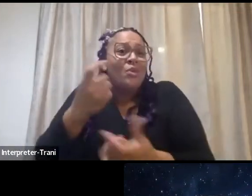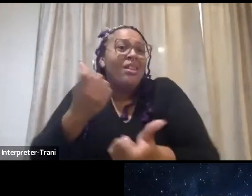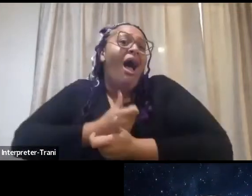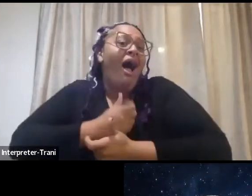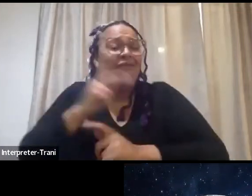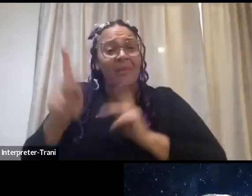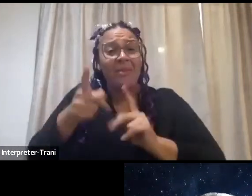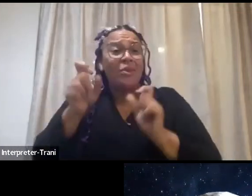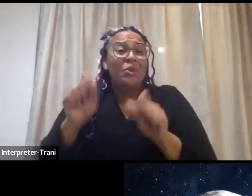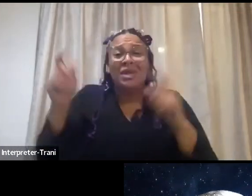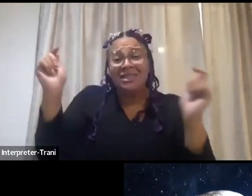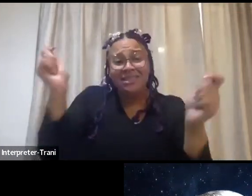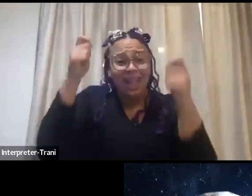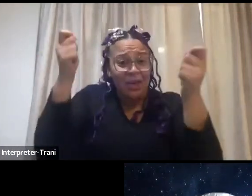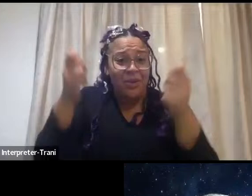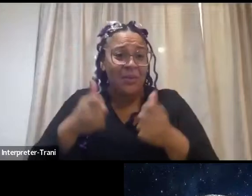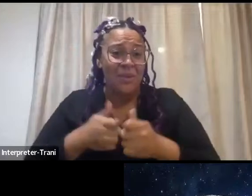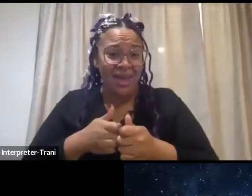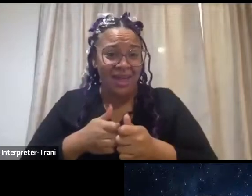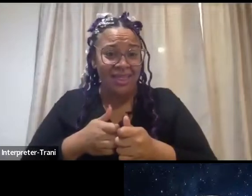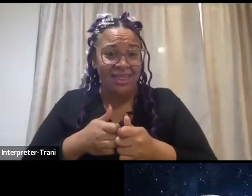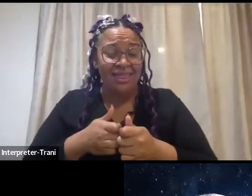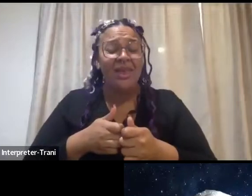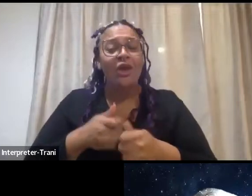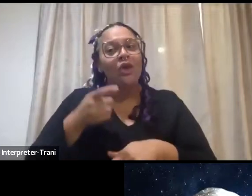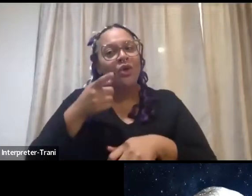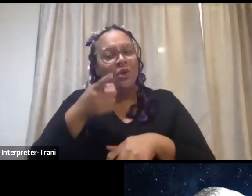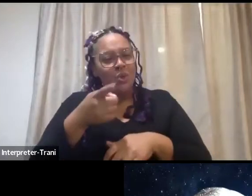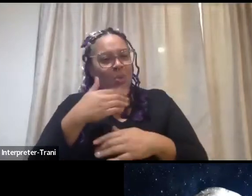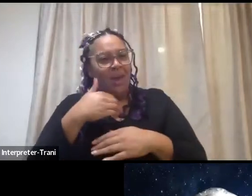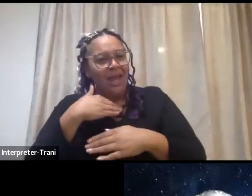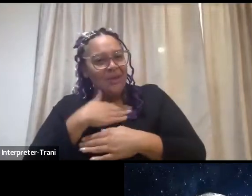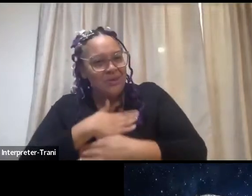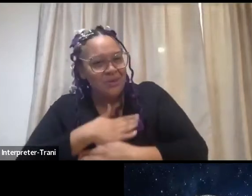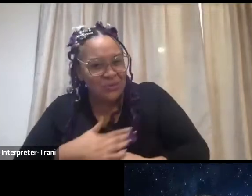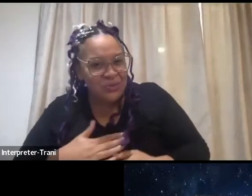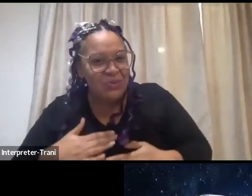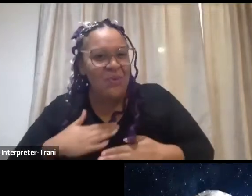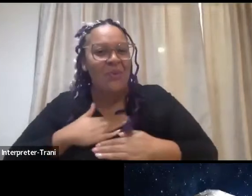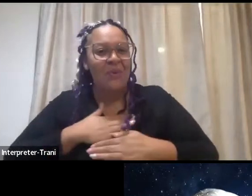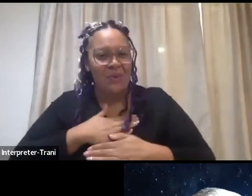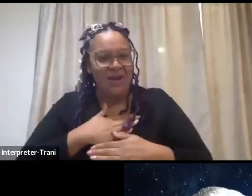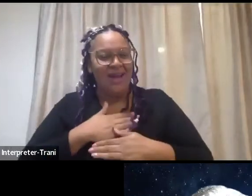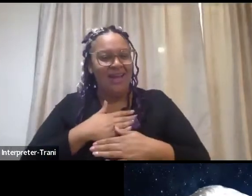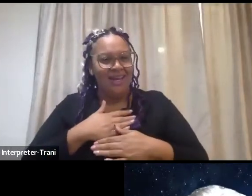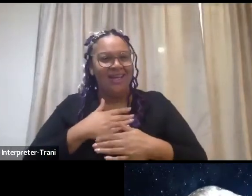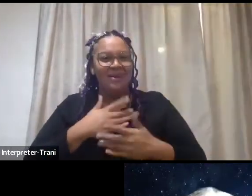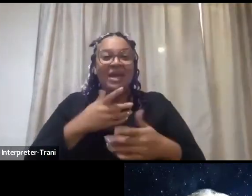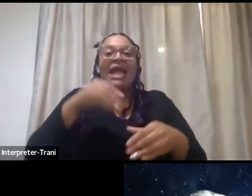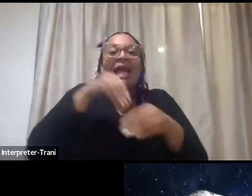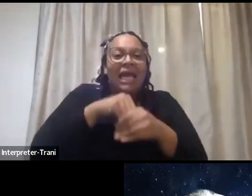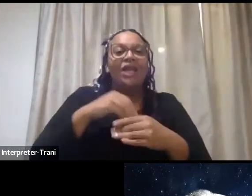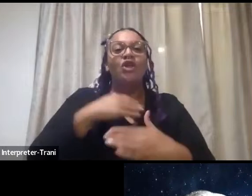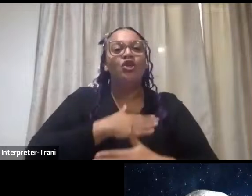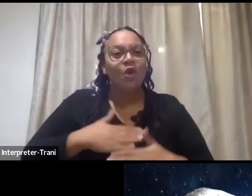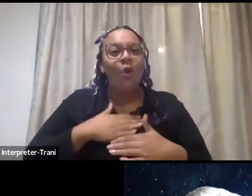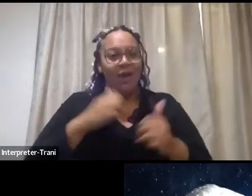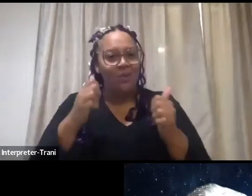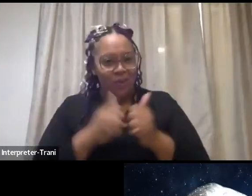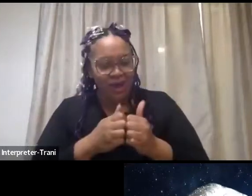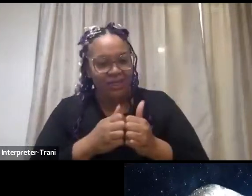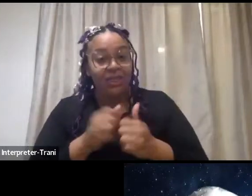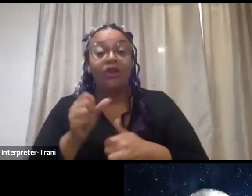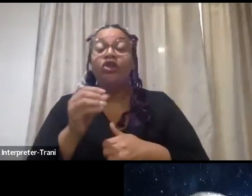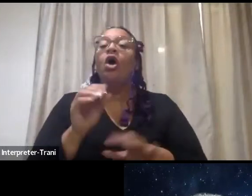can celebrate with, be in joy with. Oh, I get it. Okay, okay. So some